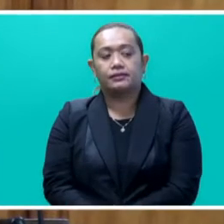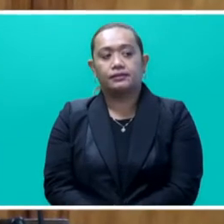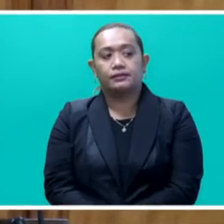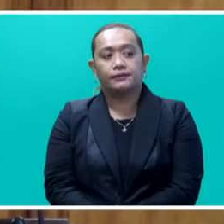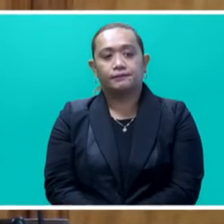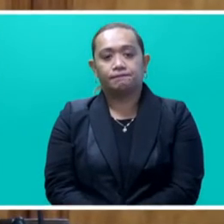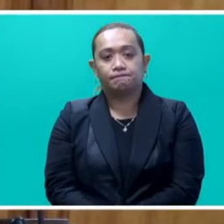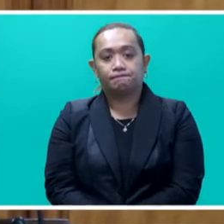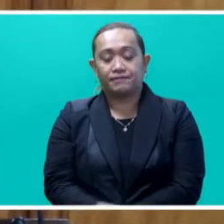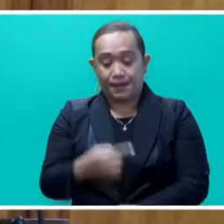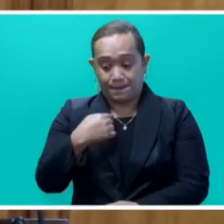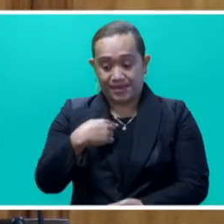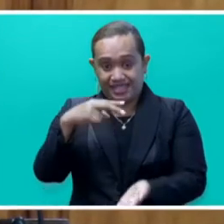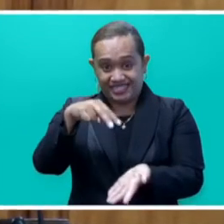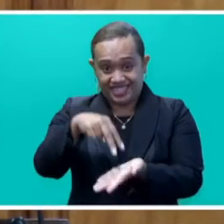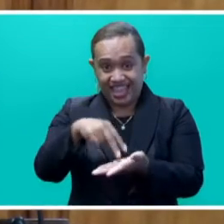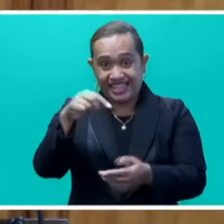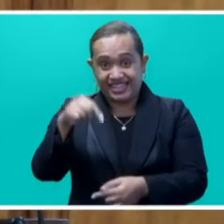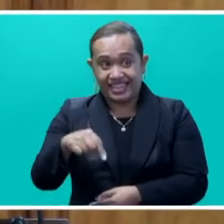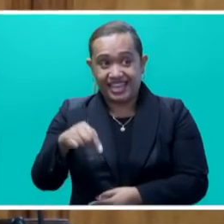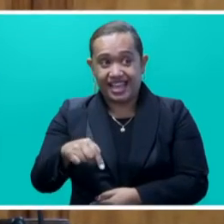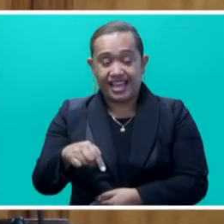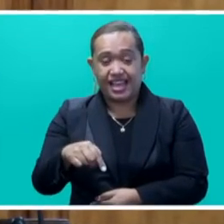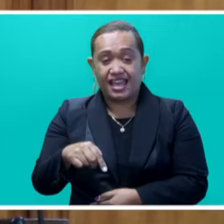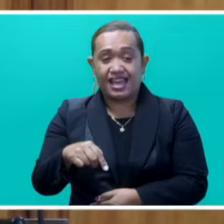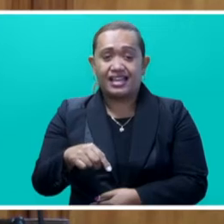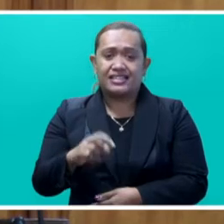While I stand here supporting all sectors in Fiji,